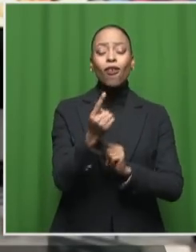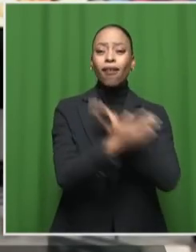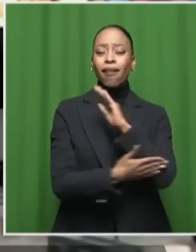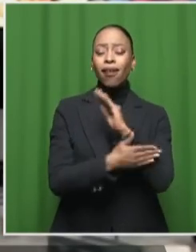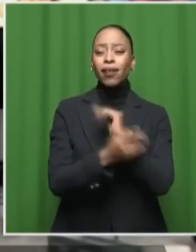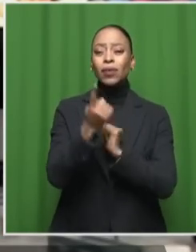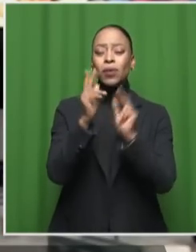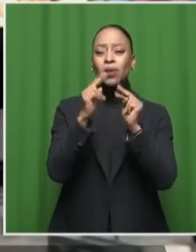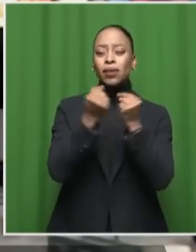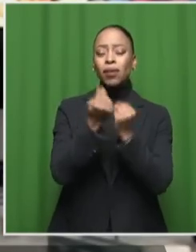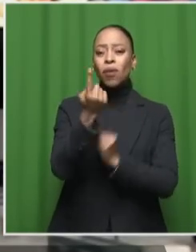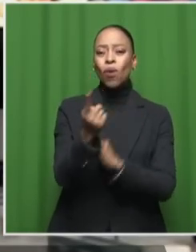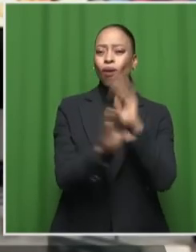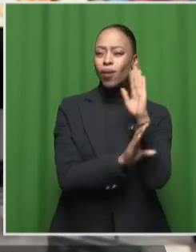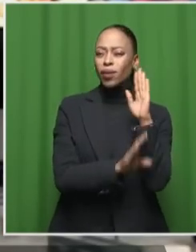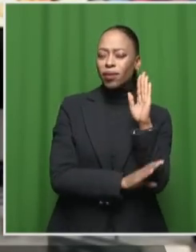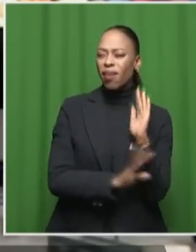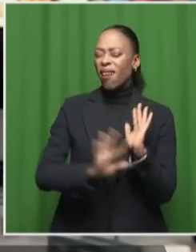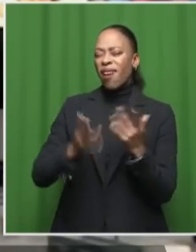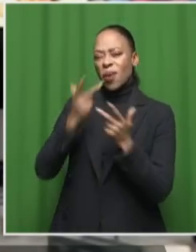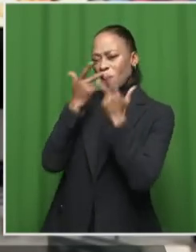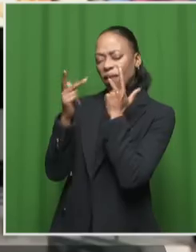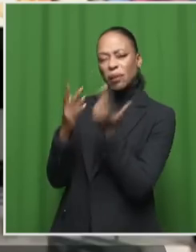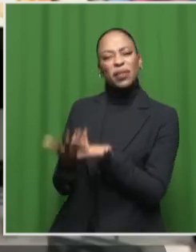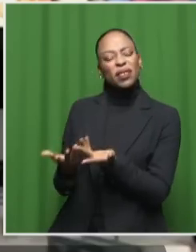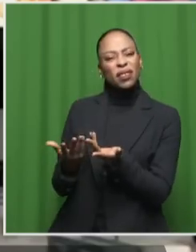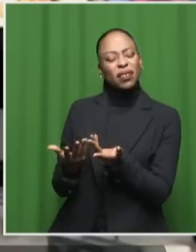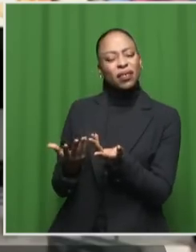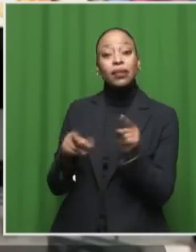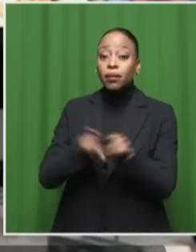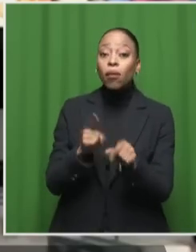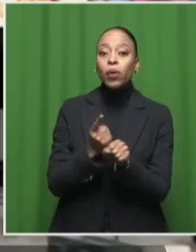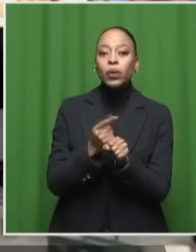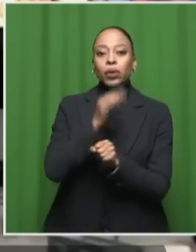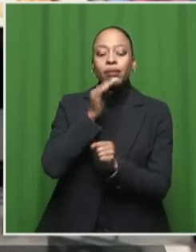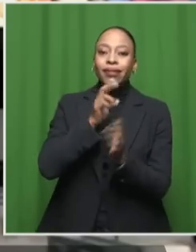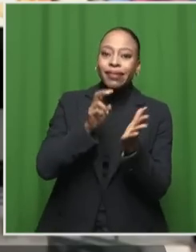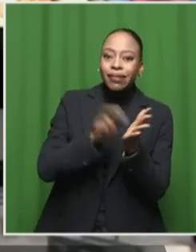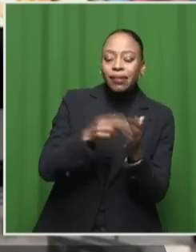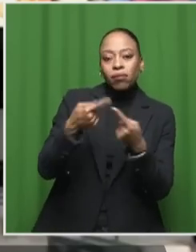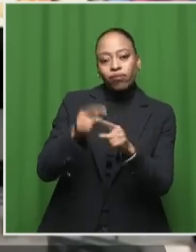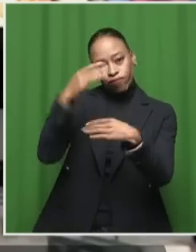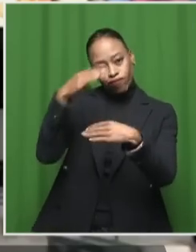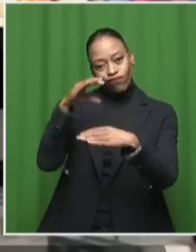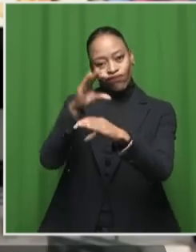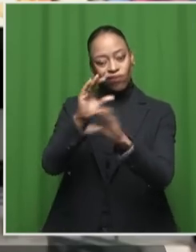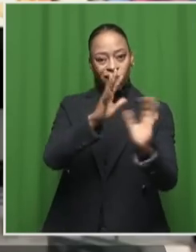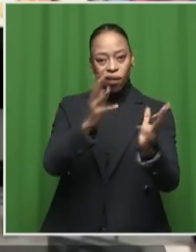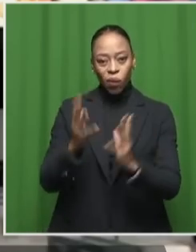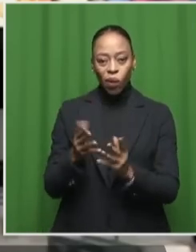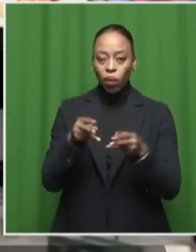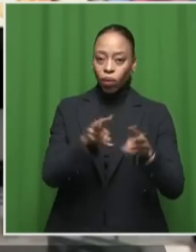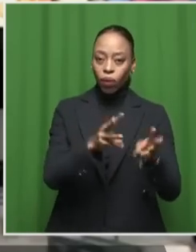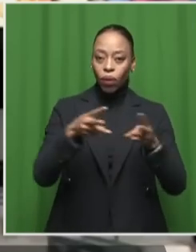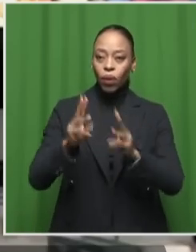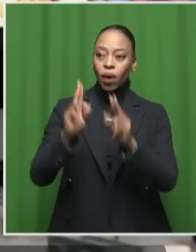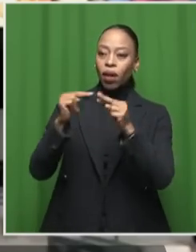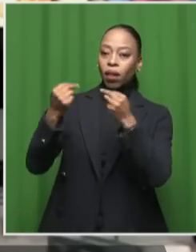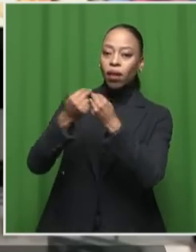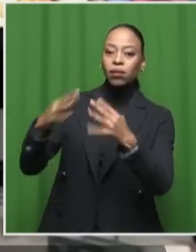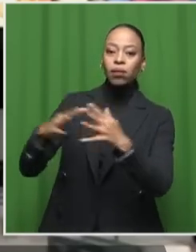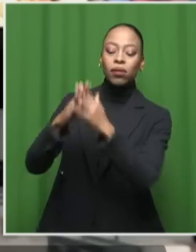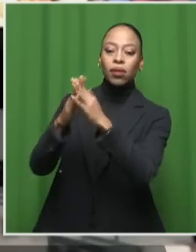nation, one constitution, and there needs to be a very different focus on the way in which nation building happens